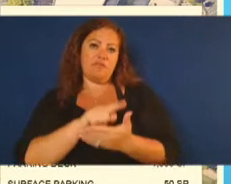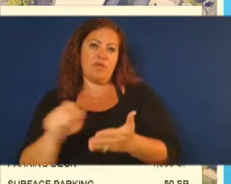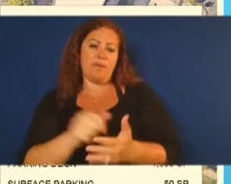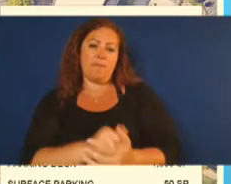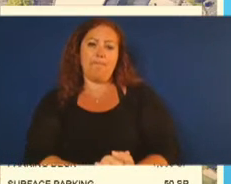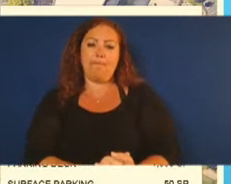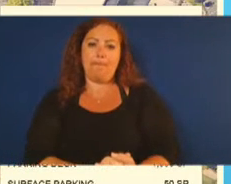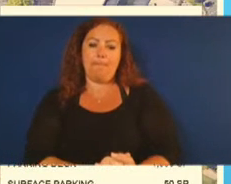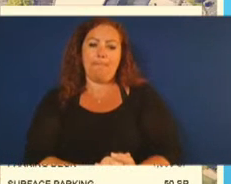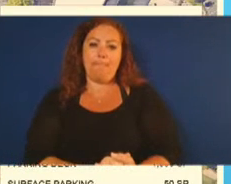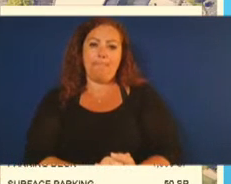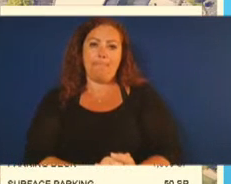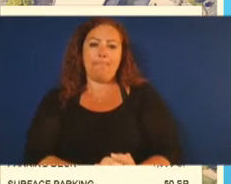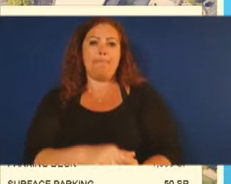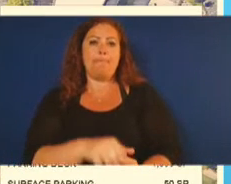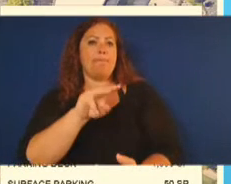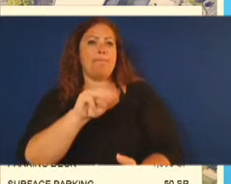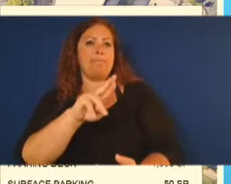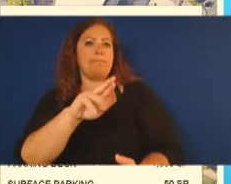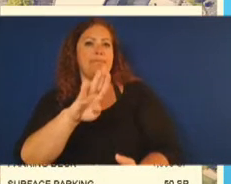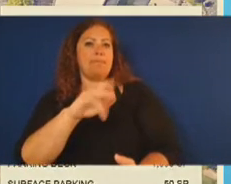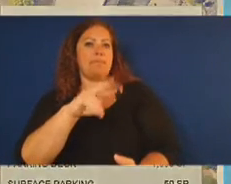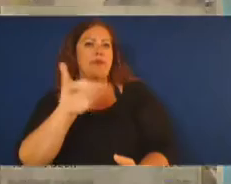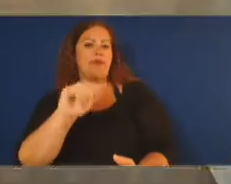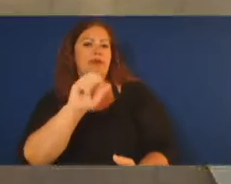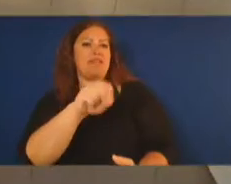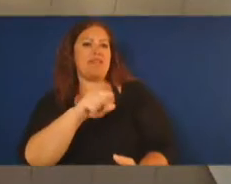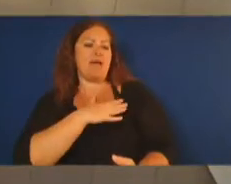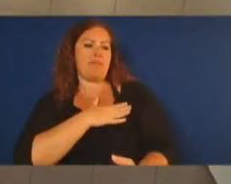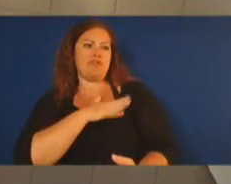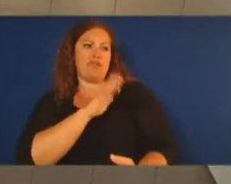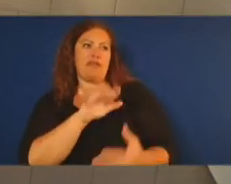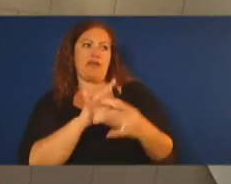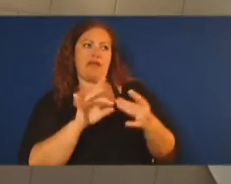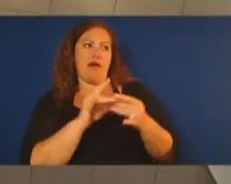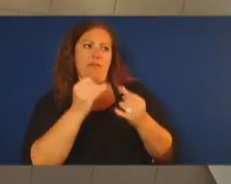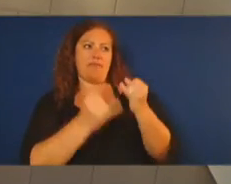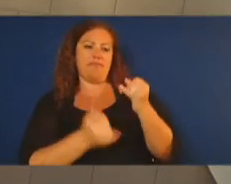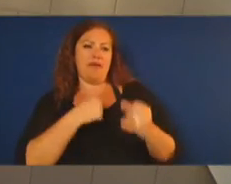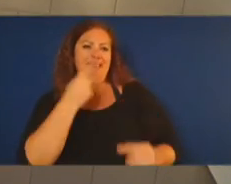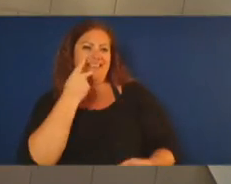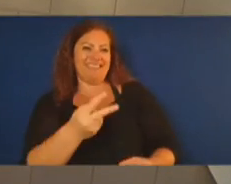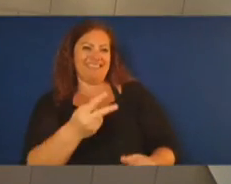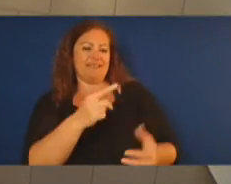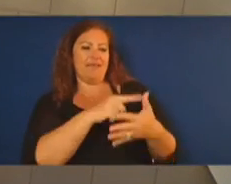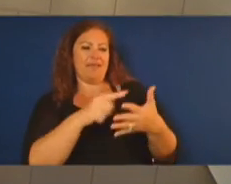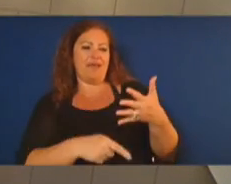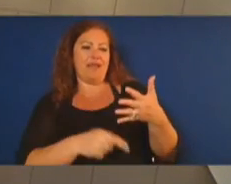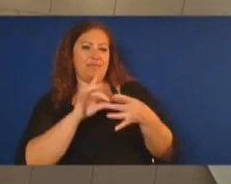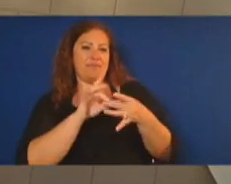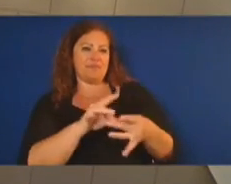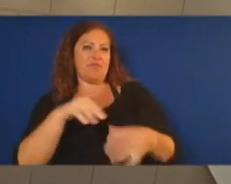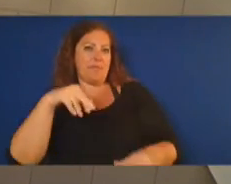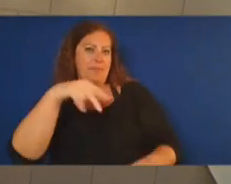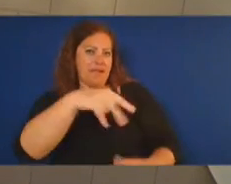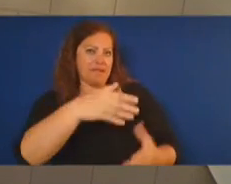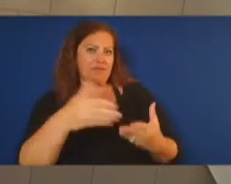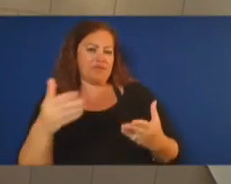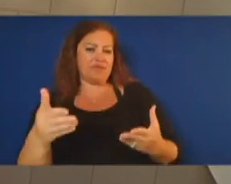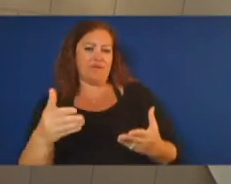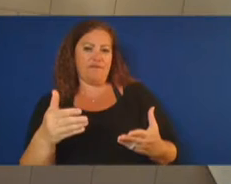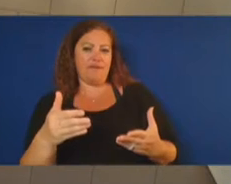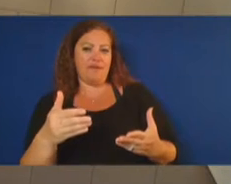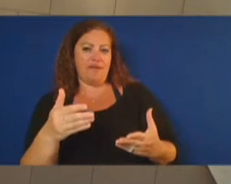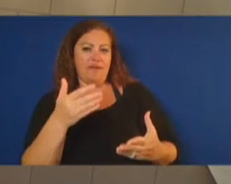Mr bukari yeah appreciate you making that last comment I saw the items particularly Around The Pedestrian stuff uh I we'll get